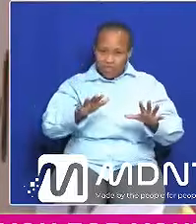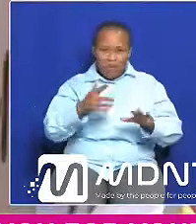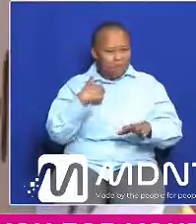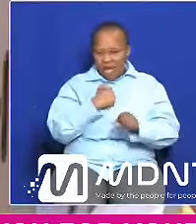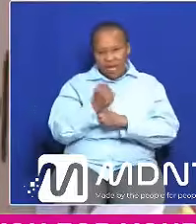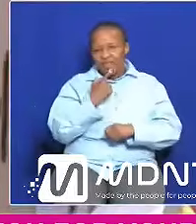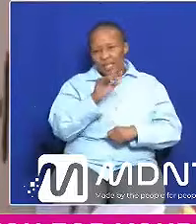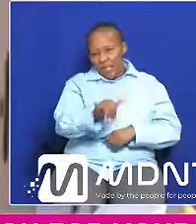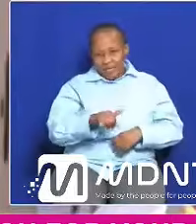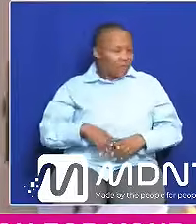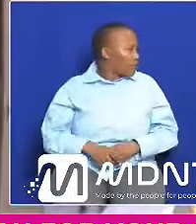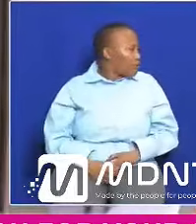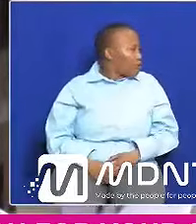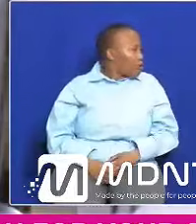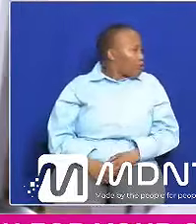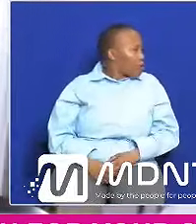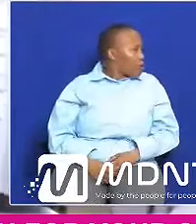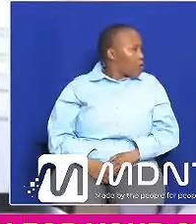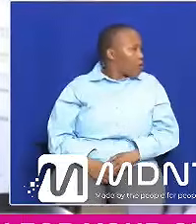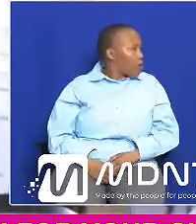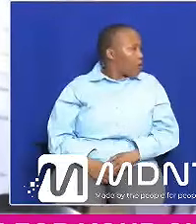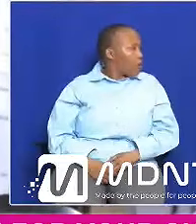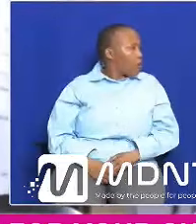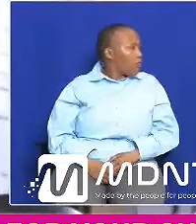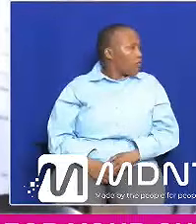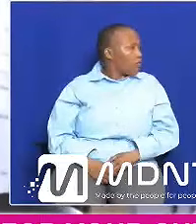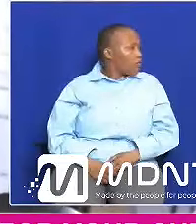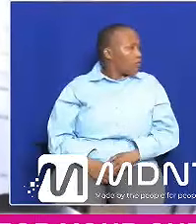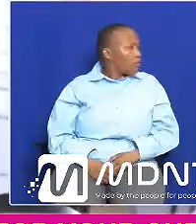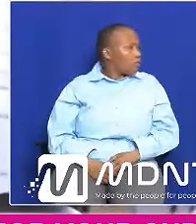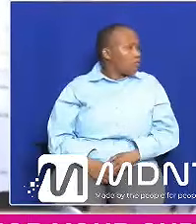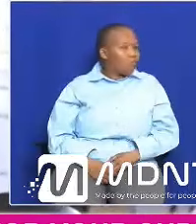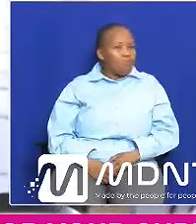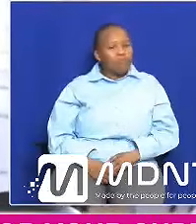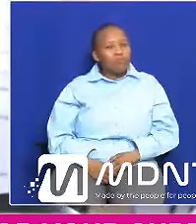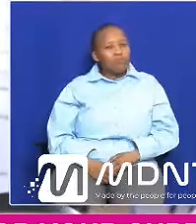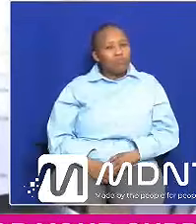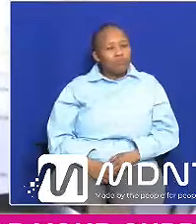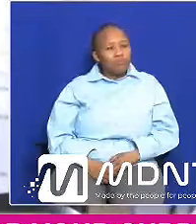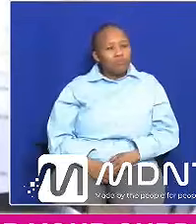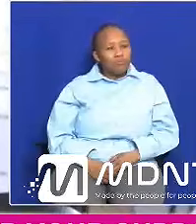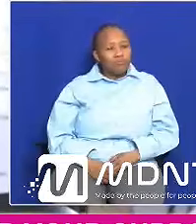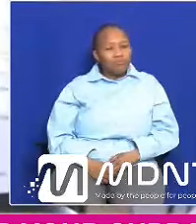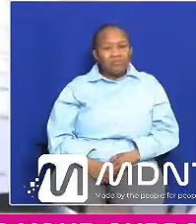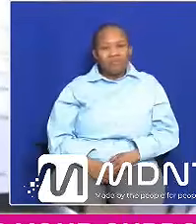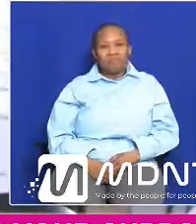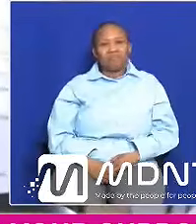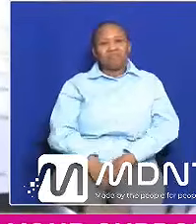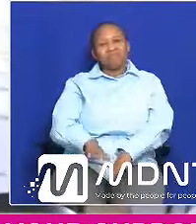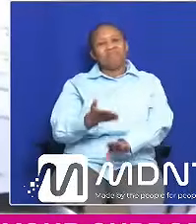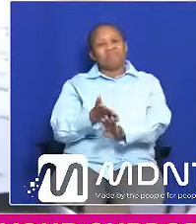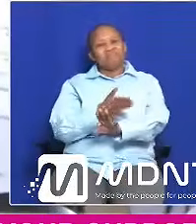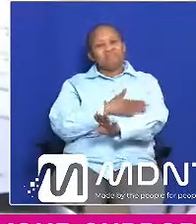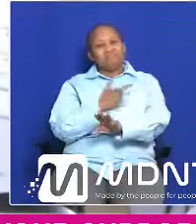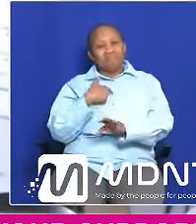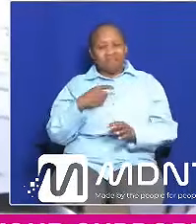Before we leave this topic, you recall that I referred you to page